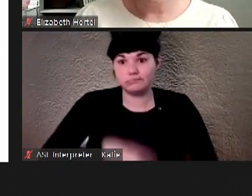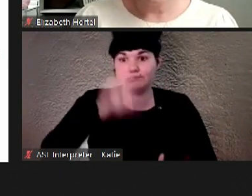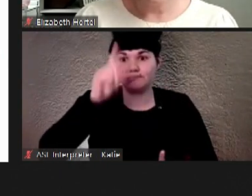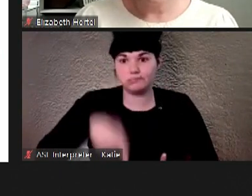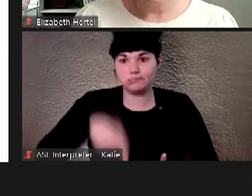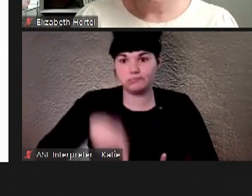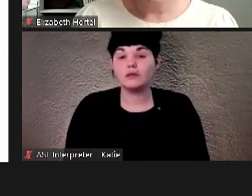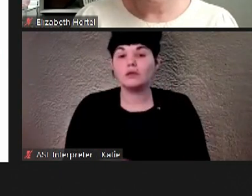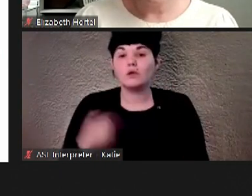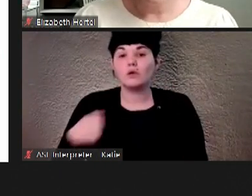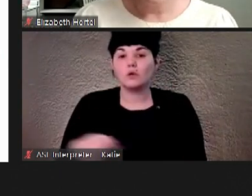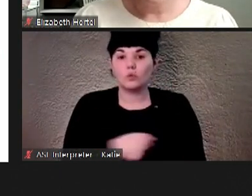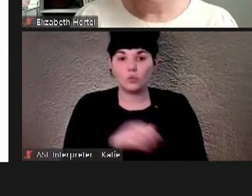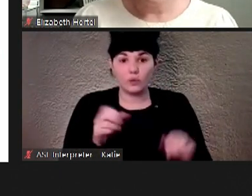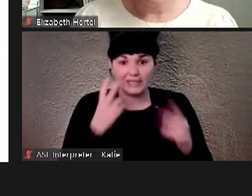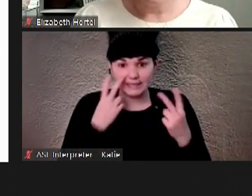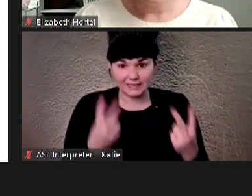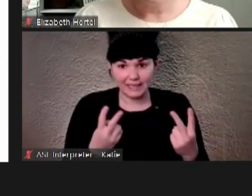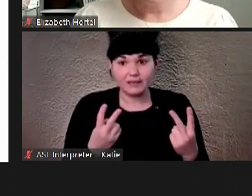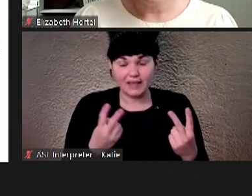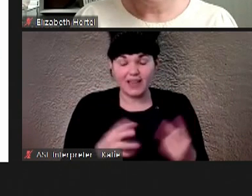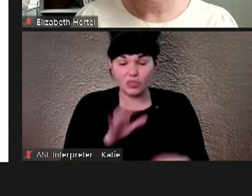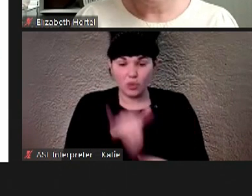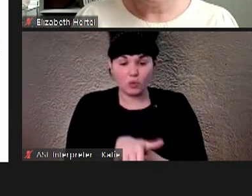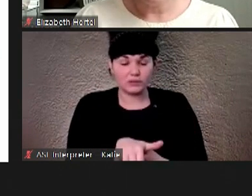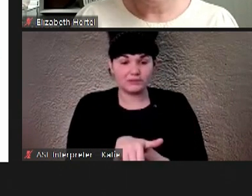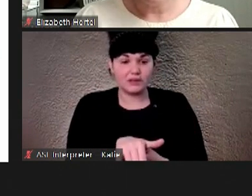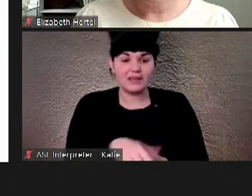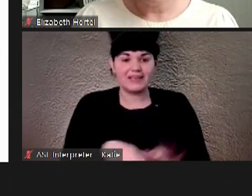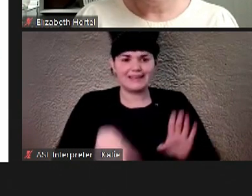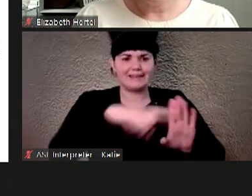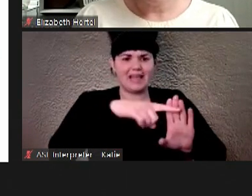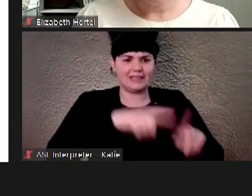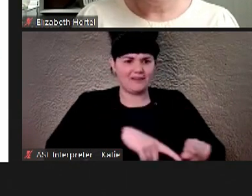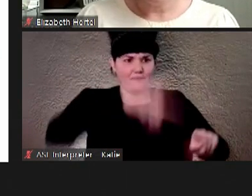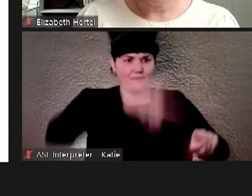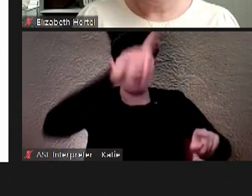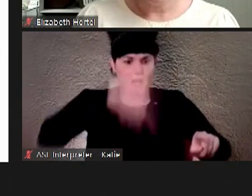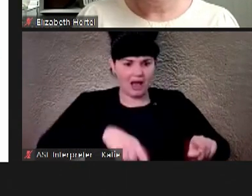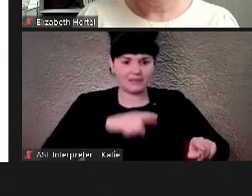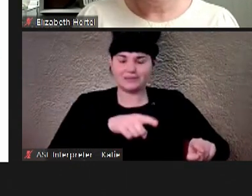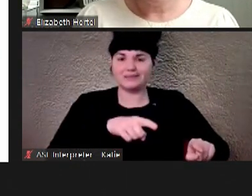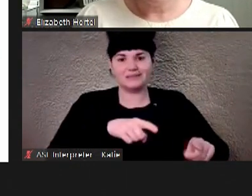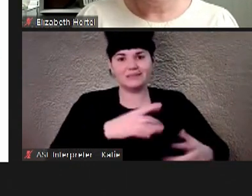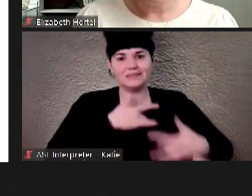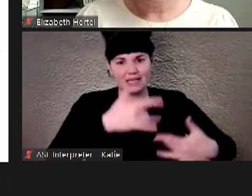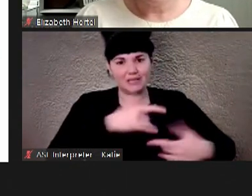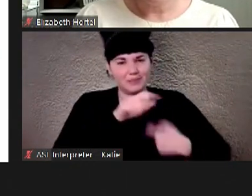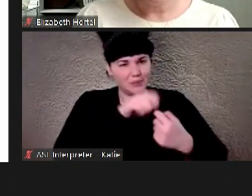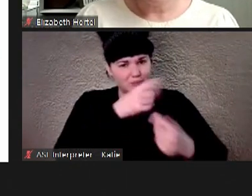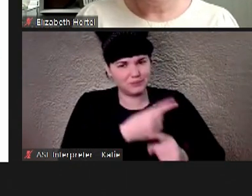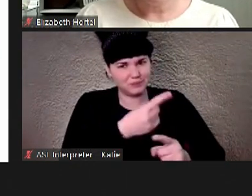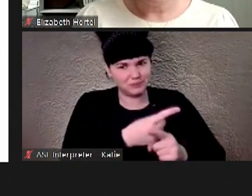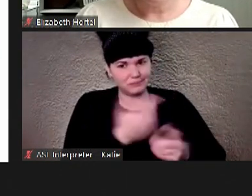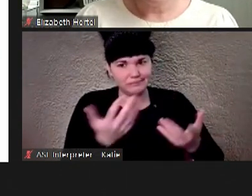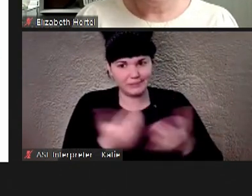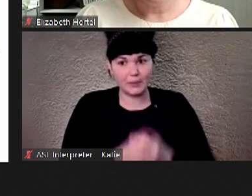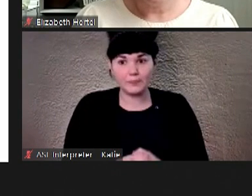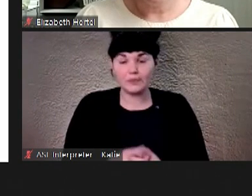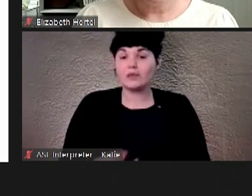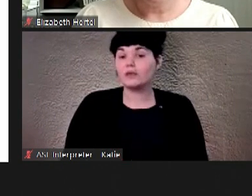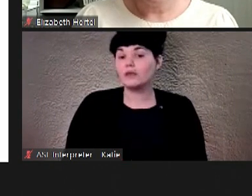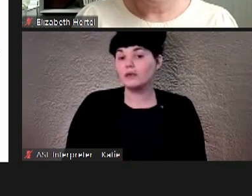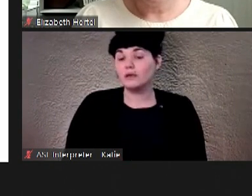most predictive are those most pessimistic models. So what these models are not taking into account is the fact that our